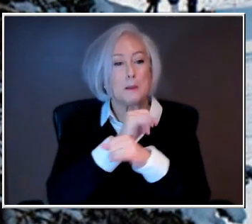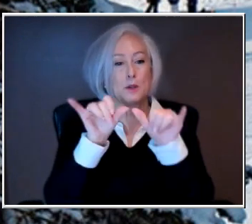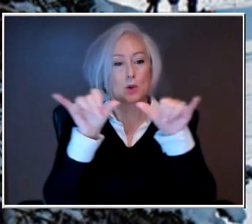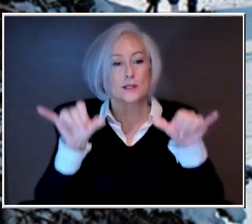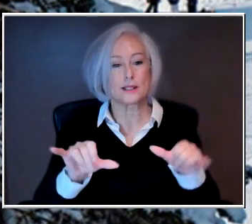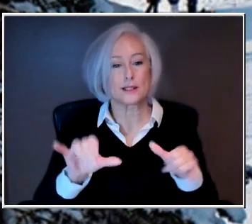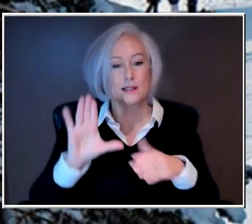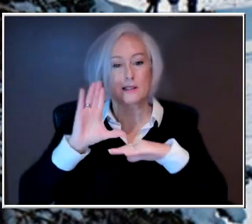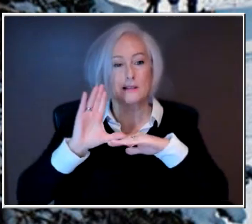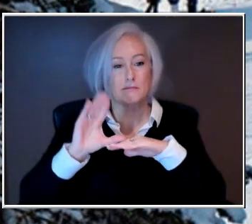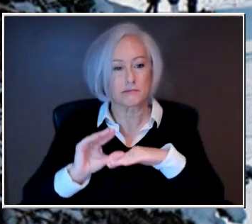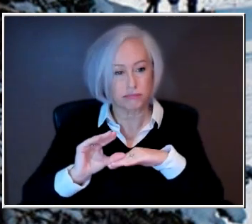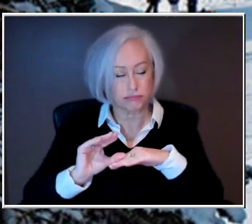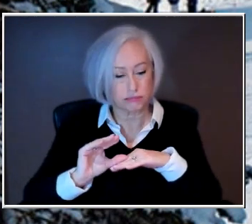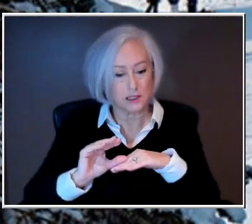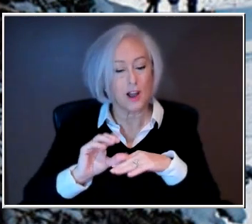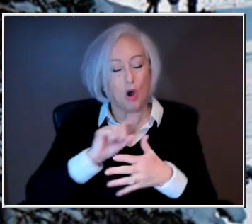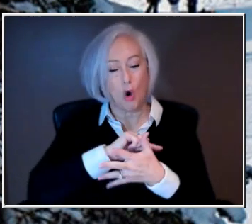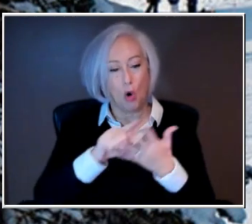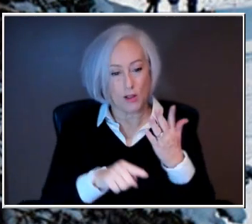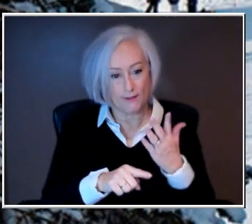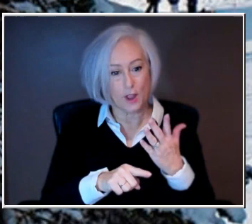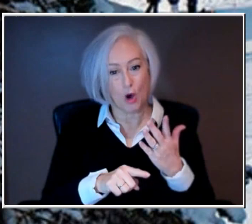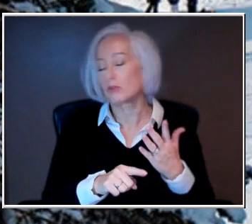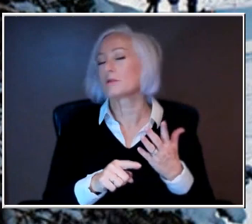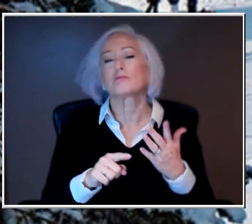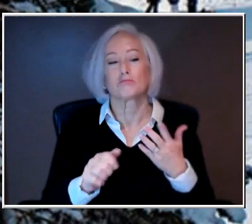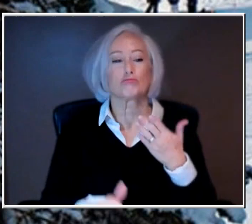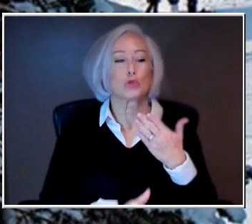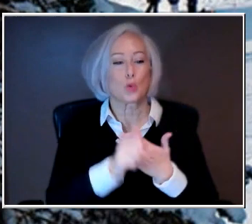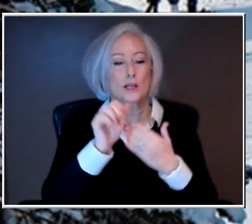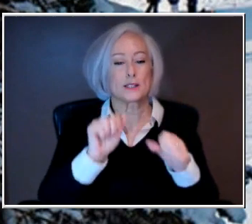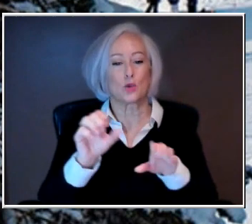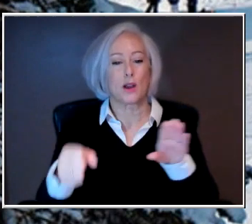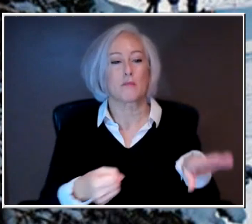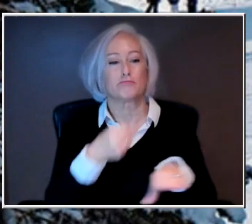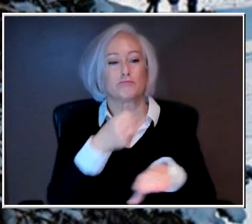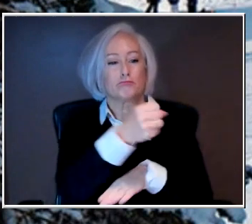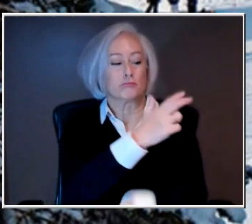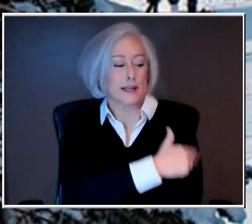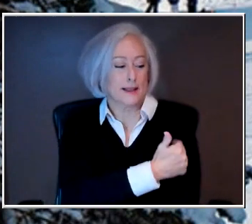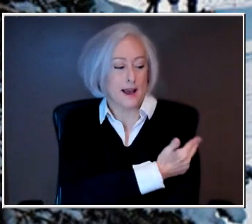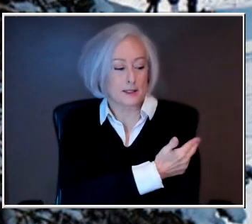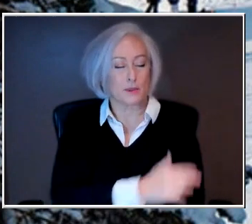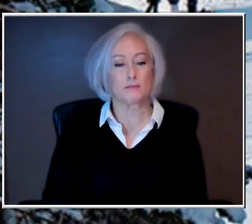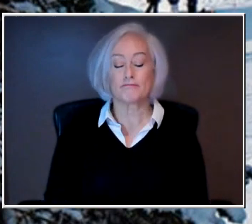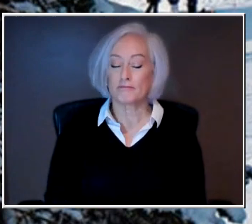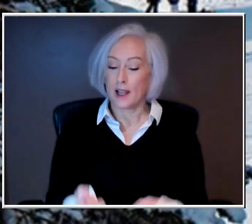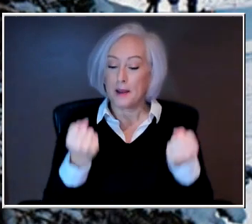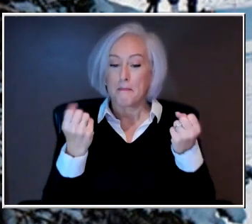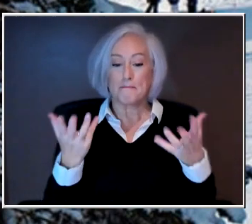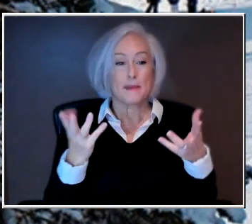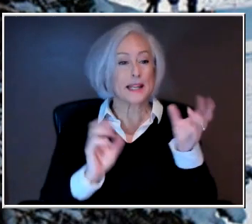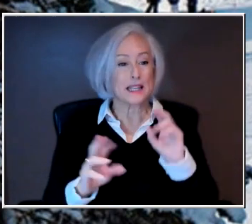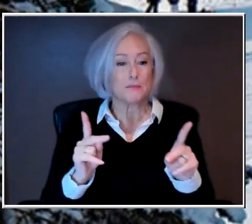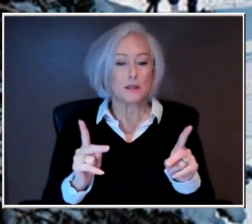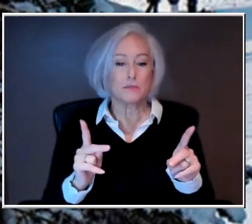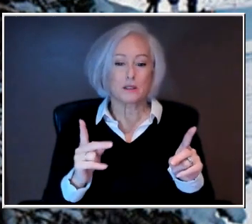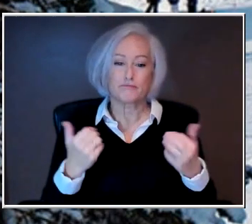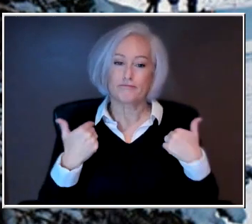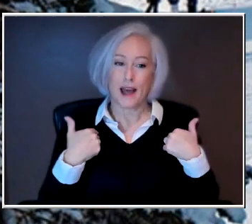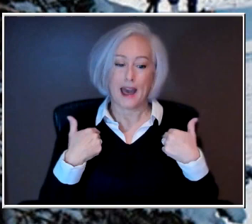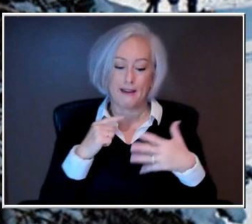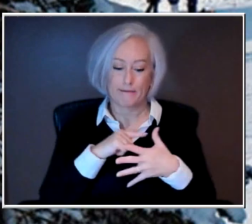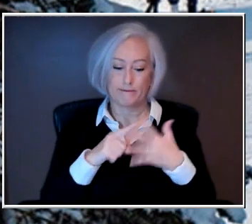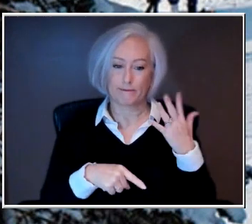hospitalization and severe disease. So we know that there are a lot of people out there living every day with those things, multiple things,